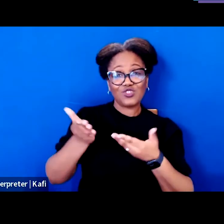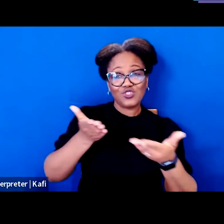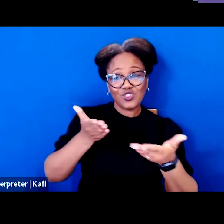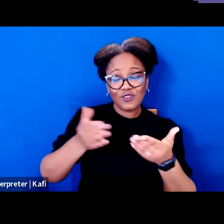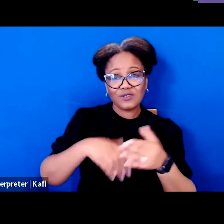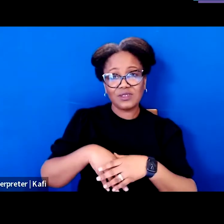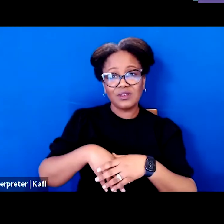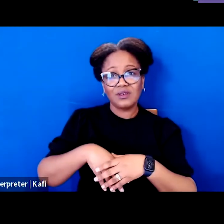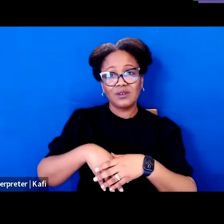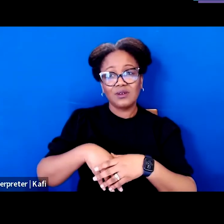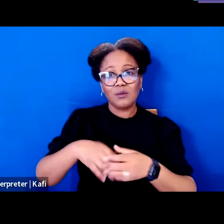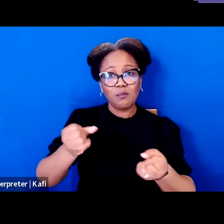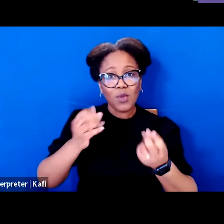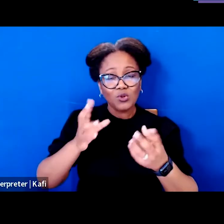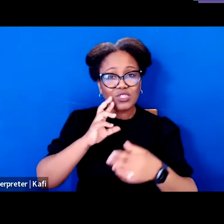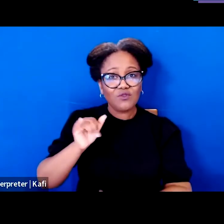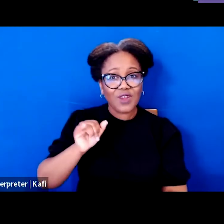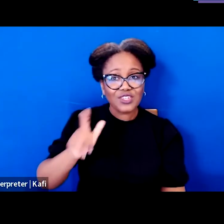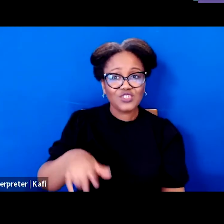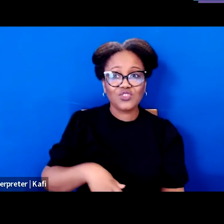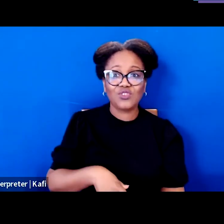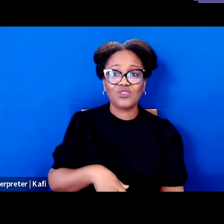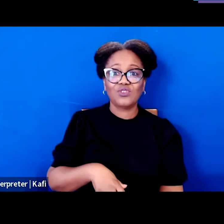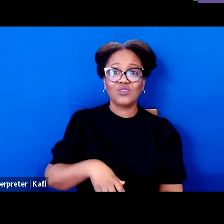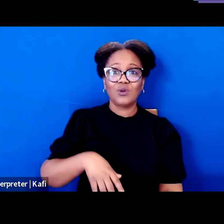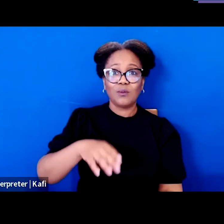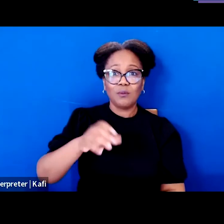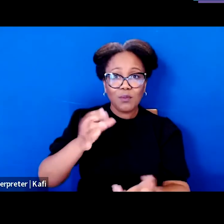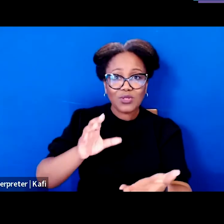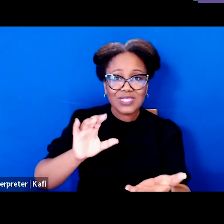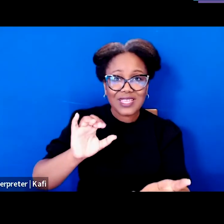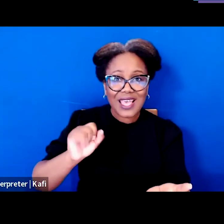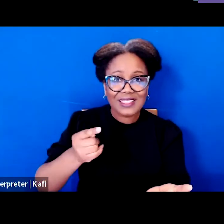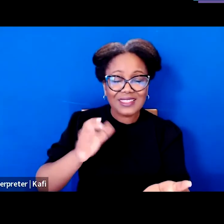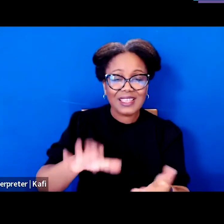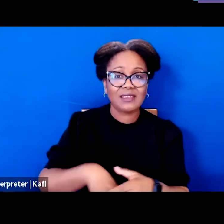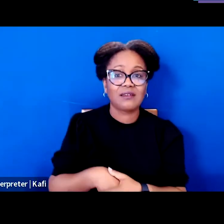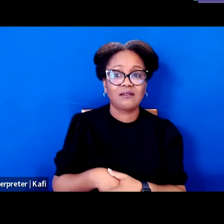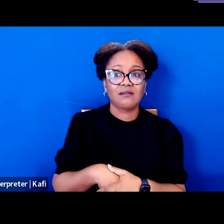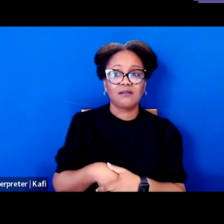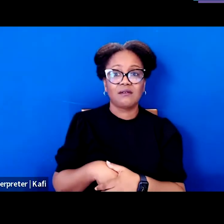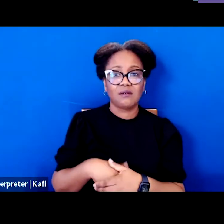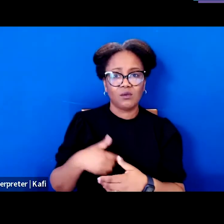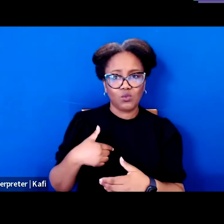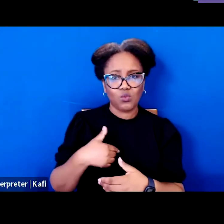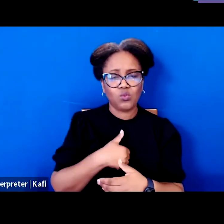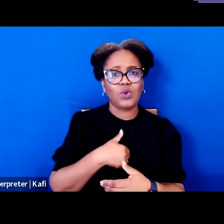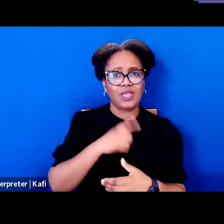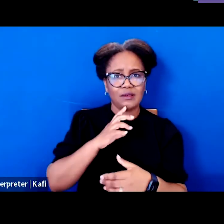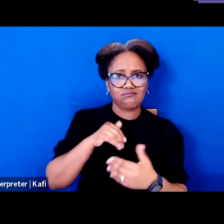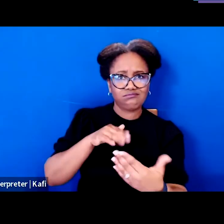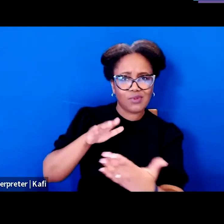and redress the impacts of resource extraction and femicide.